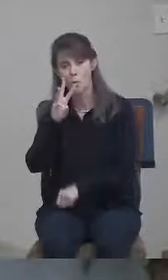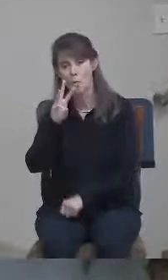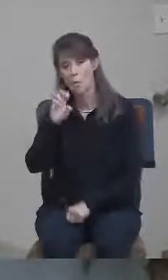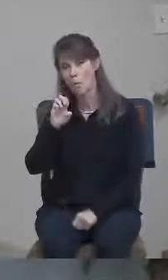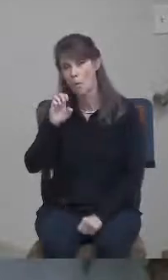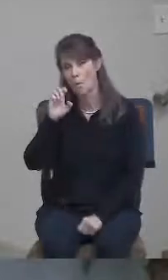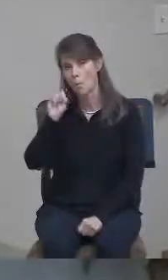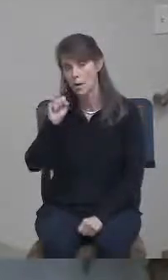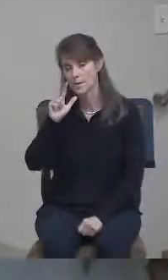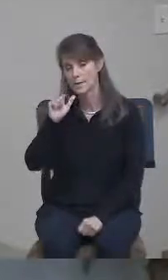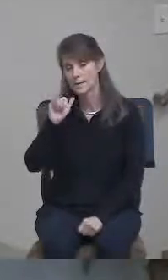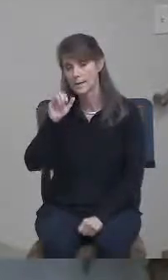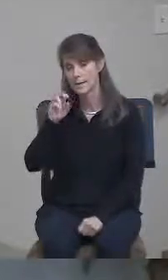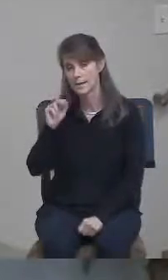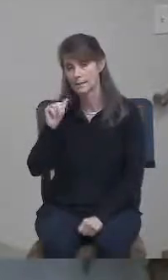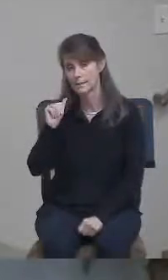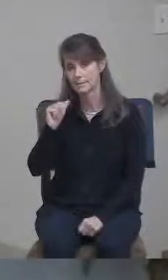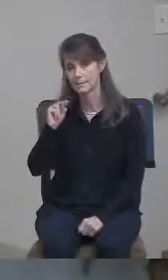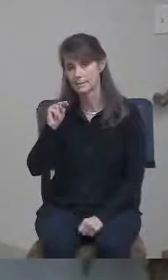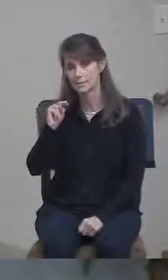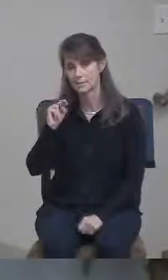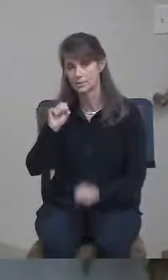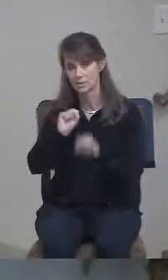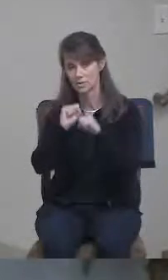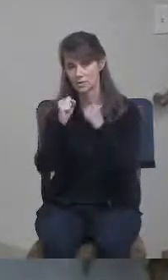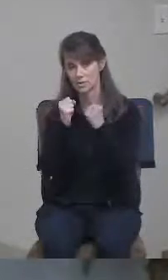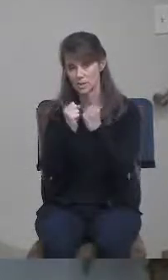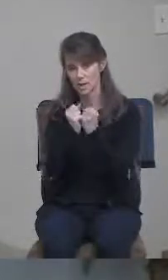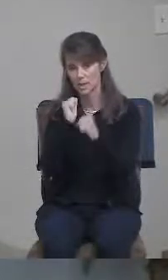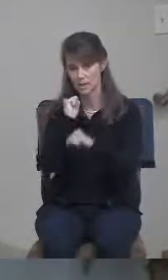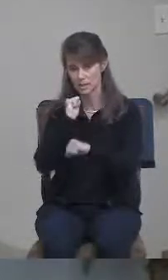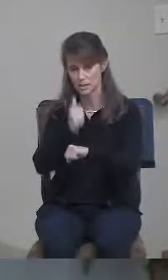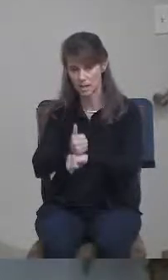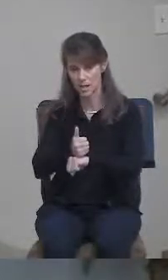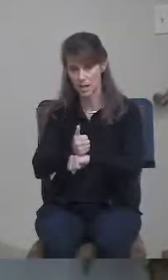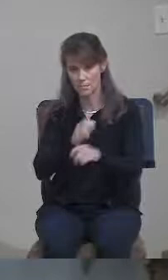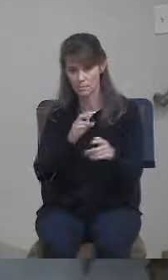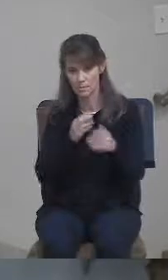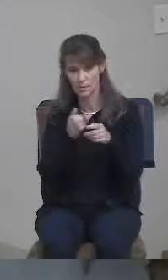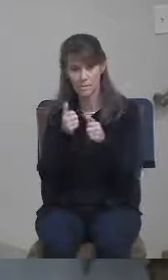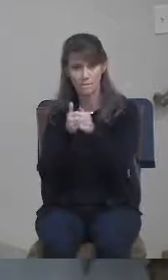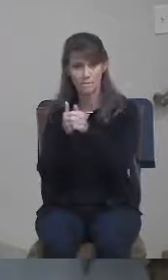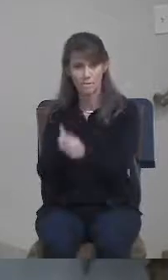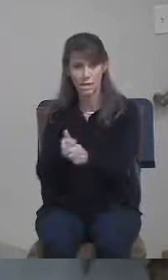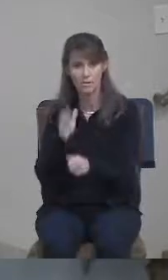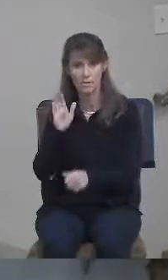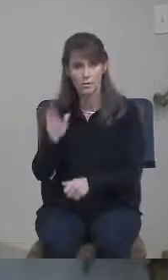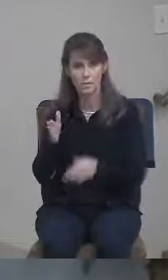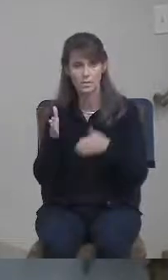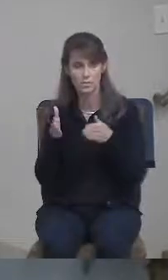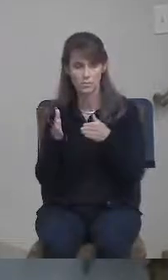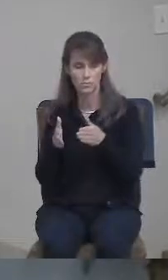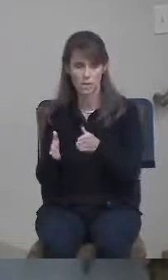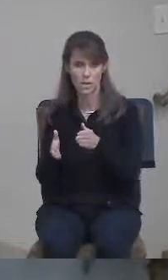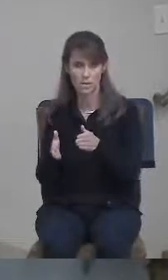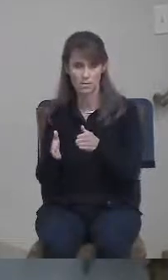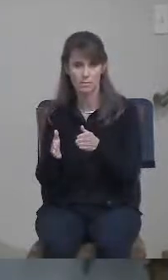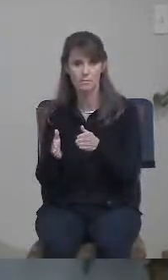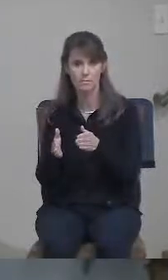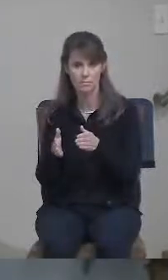be established by persons demanding a holier life on the part of members of the